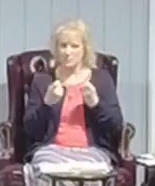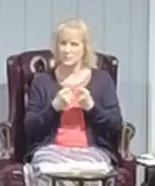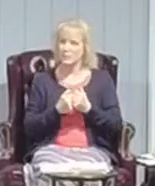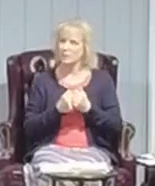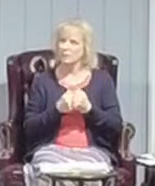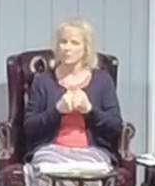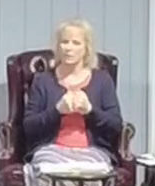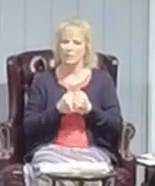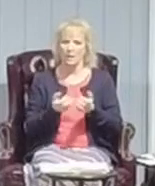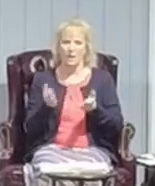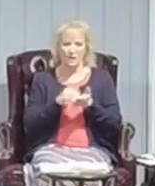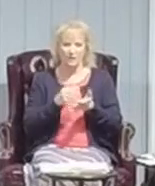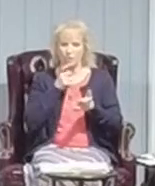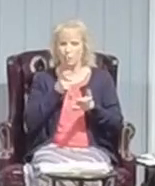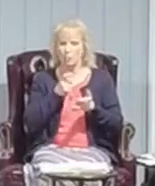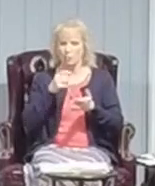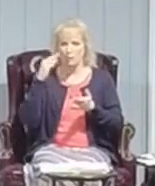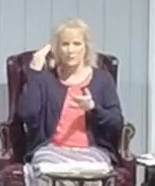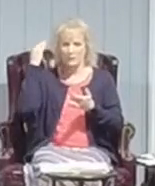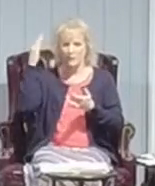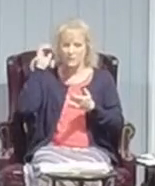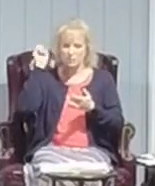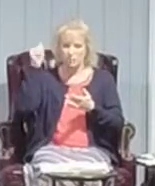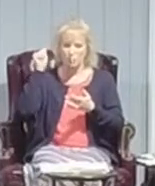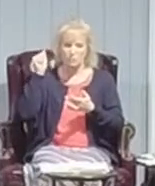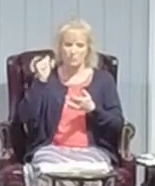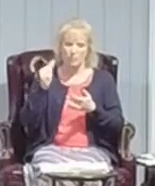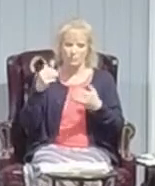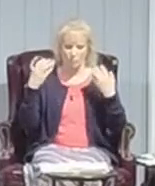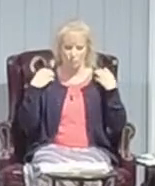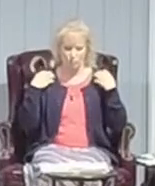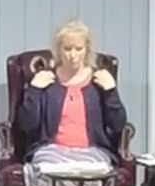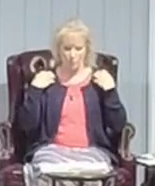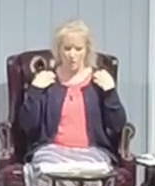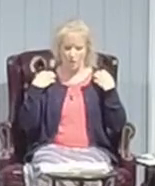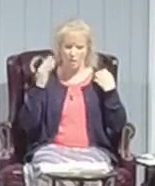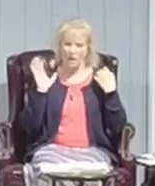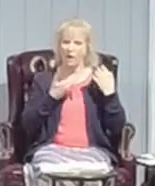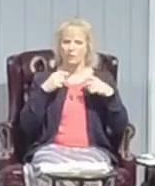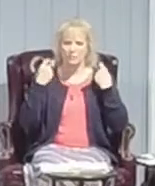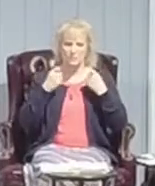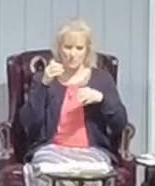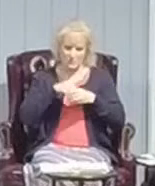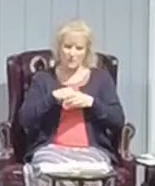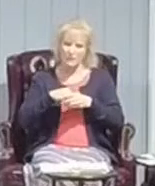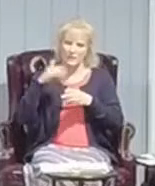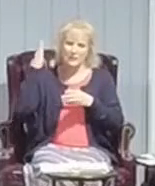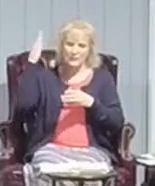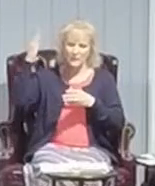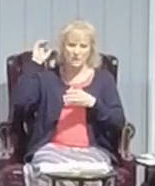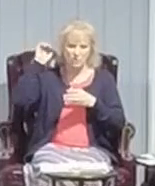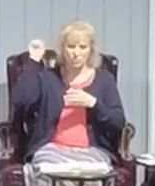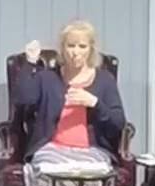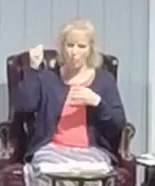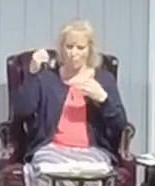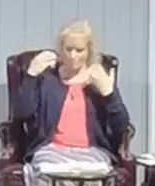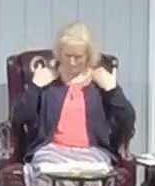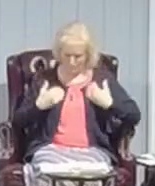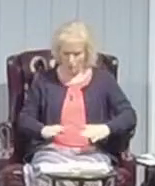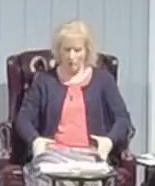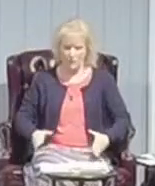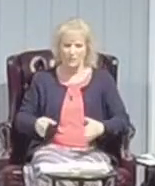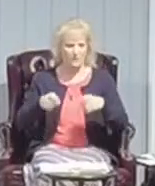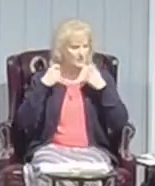Again, who his own self, the Bible says, bare our sins in his own body, his own sinless,